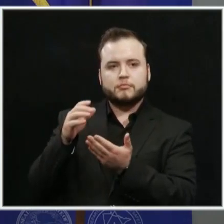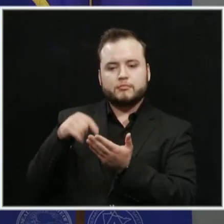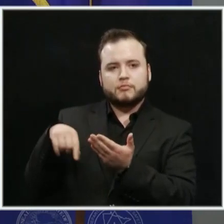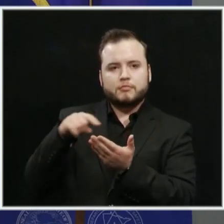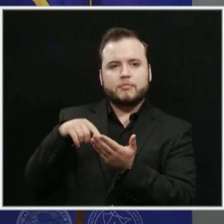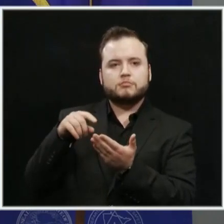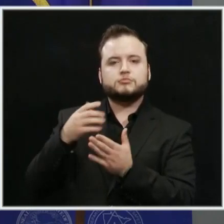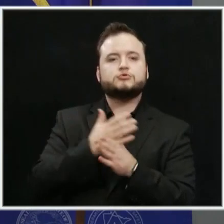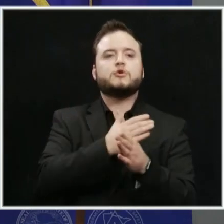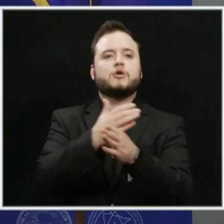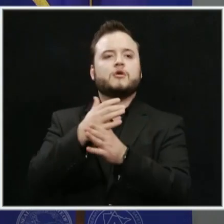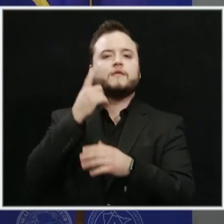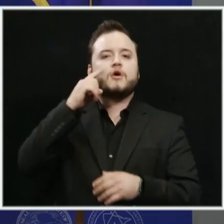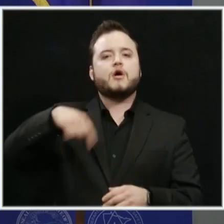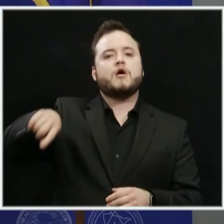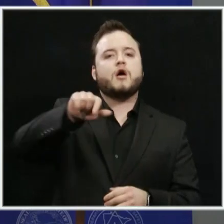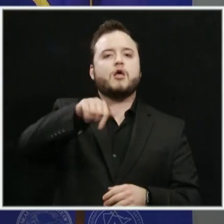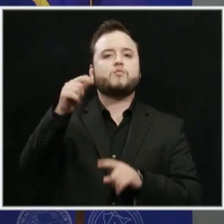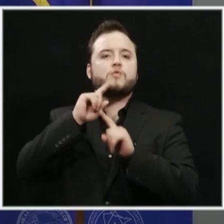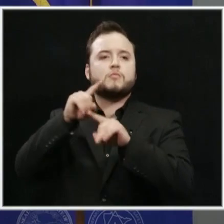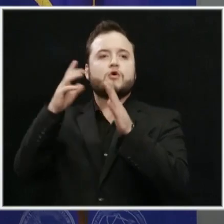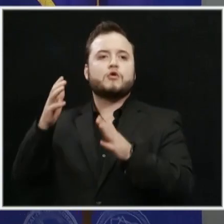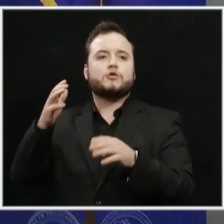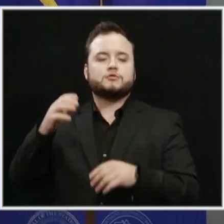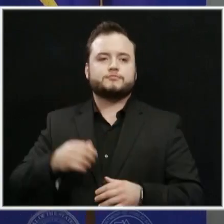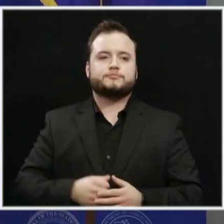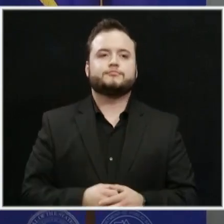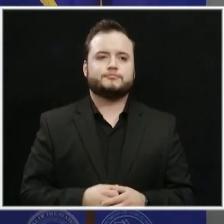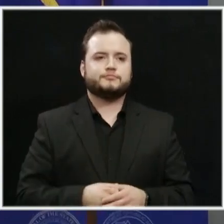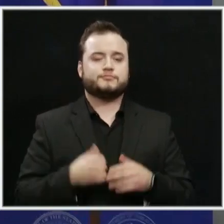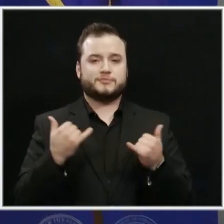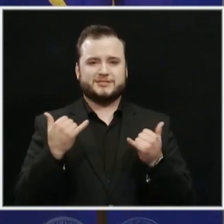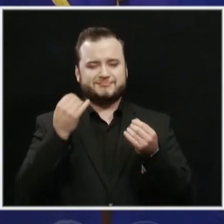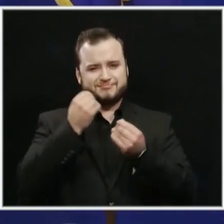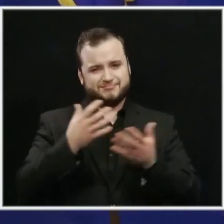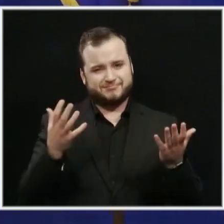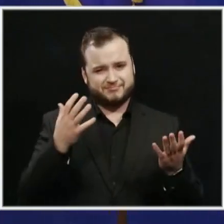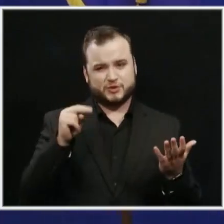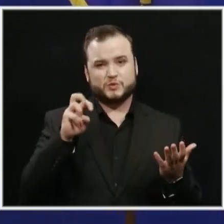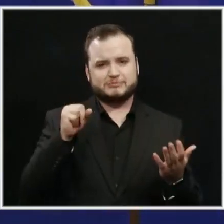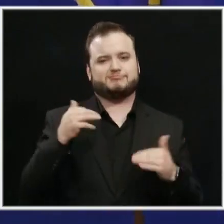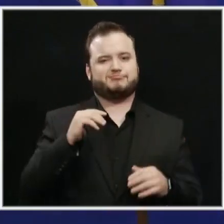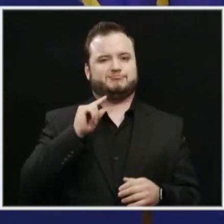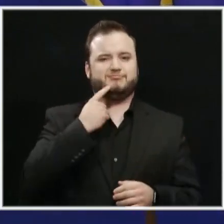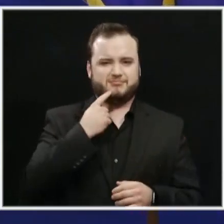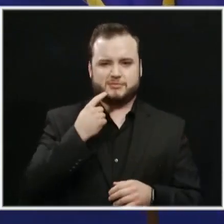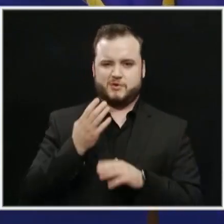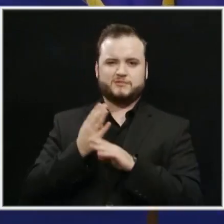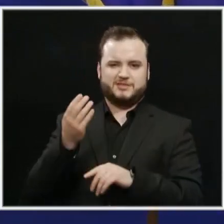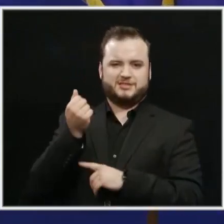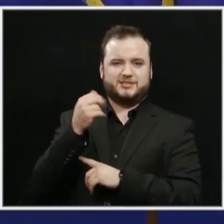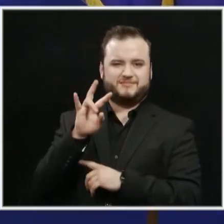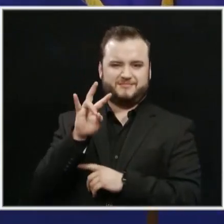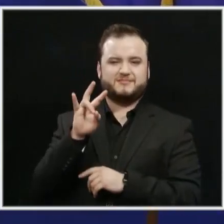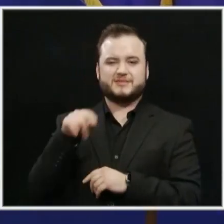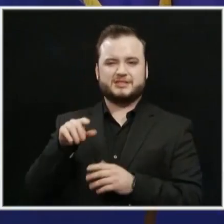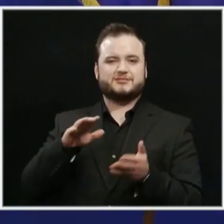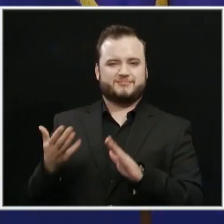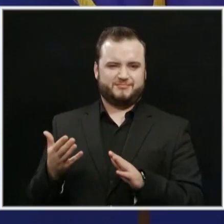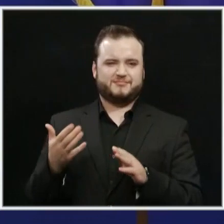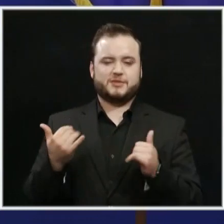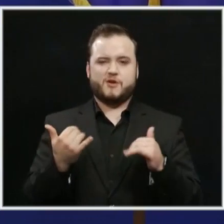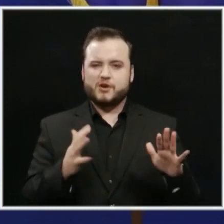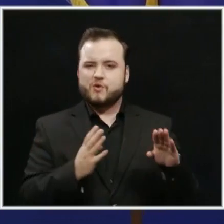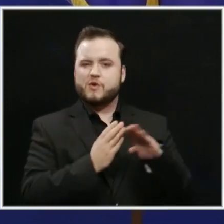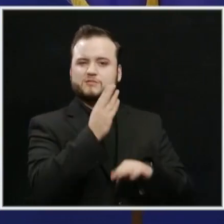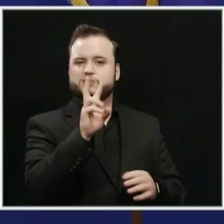Start out today, not great news, 17 fatalities. As you saw, it was announced we've gone over 2,000. I think it's important to note that while